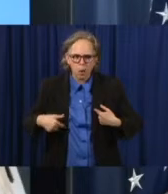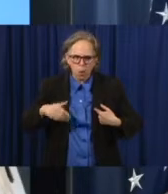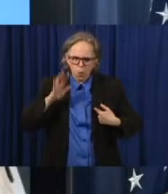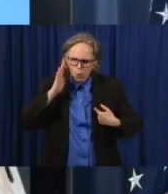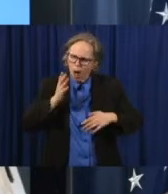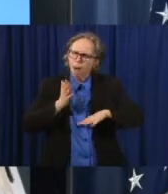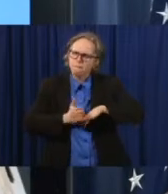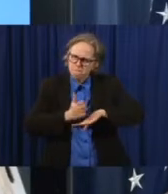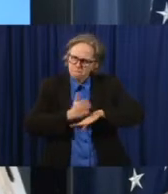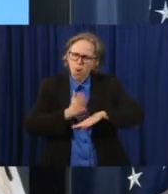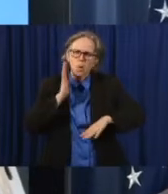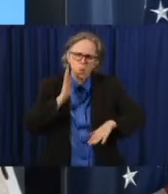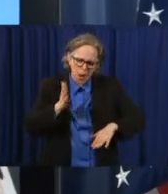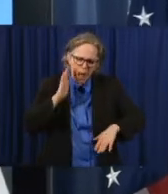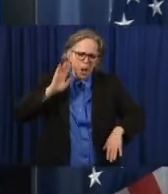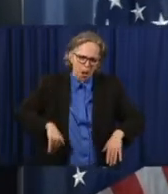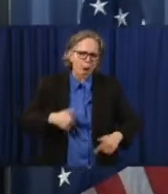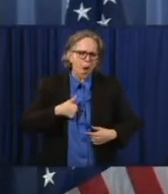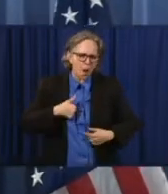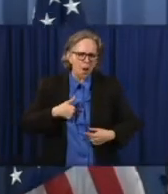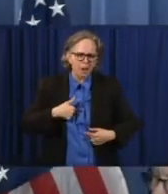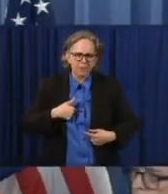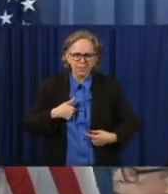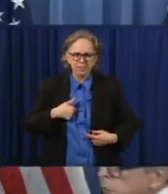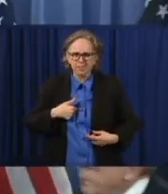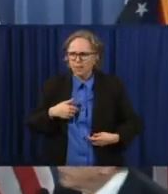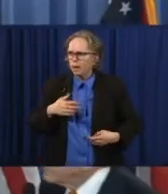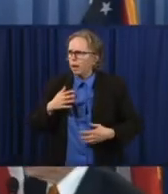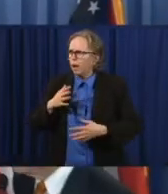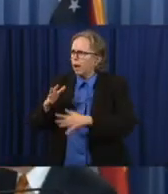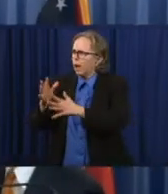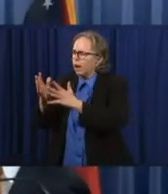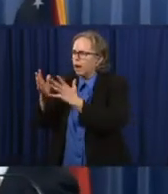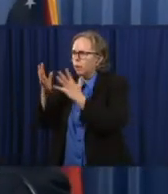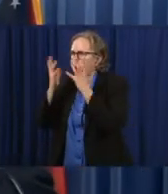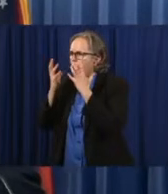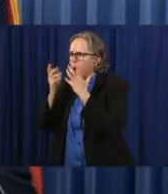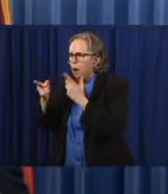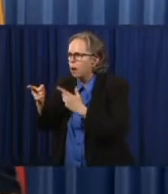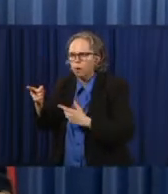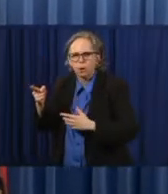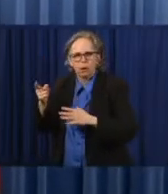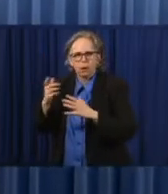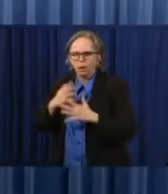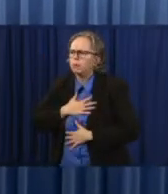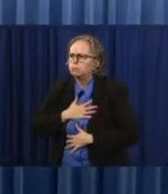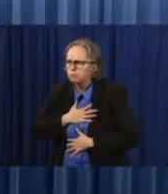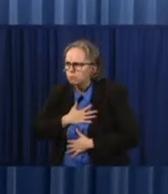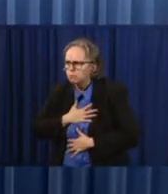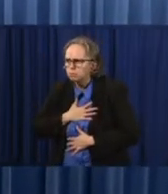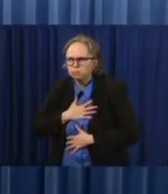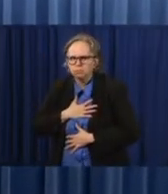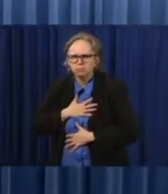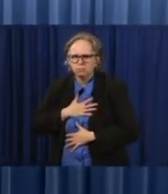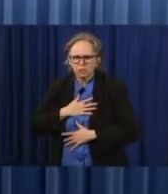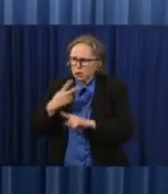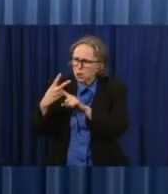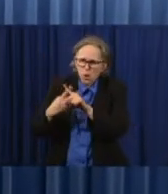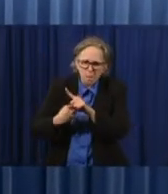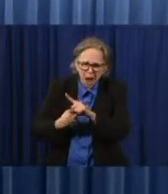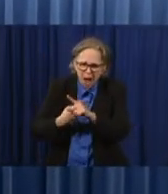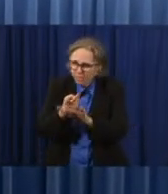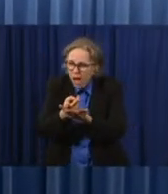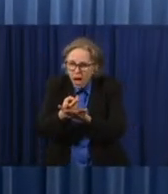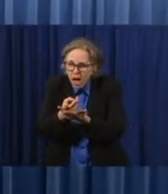will. Well, wow. That's a gripping story. So you said 2 months on your